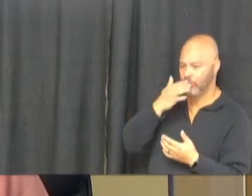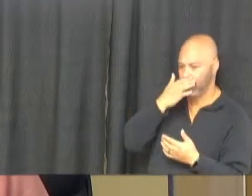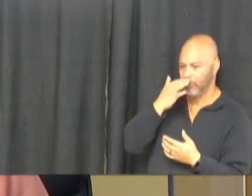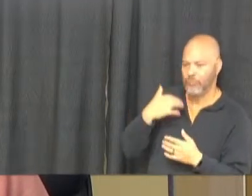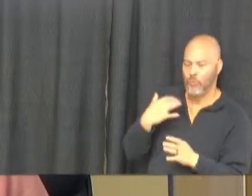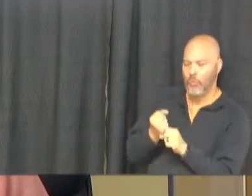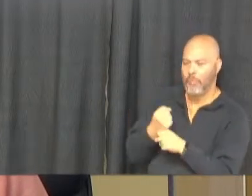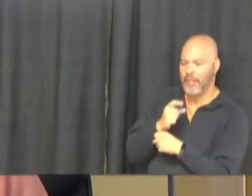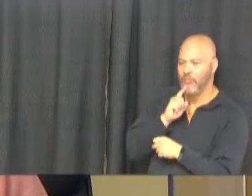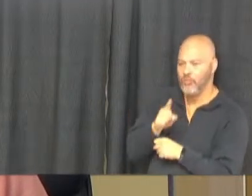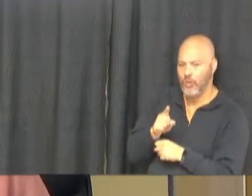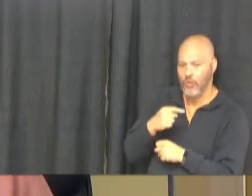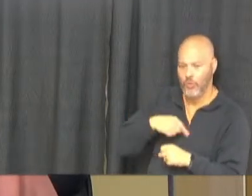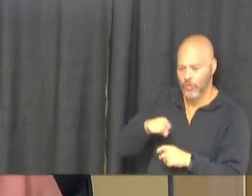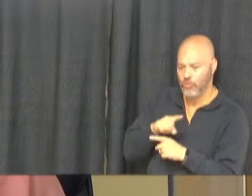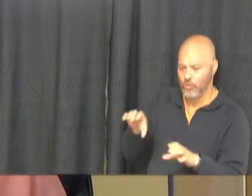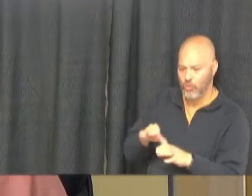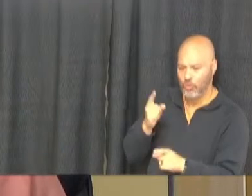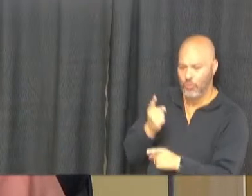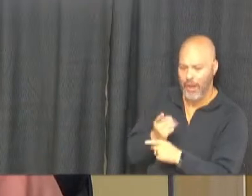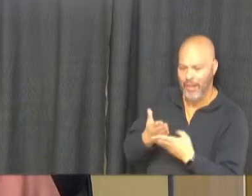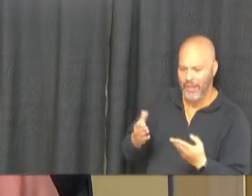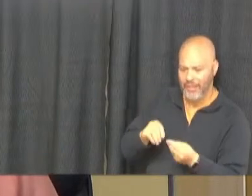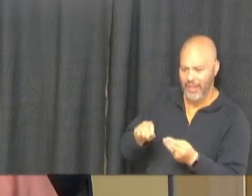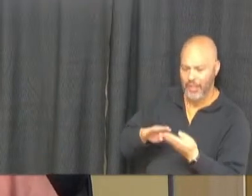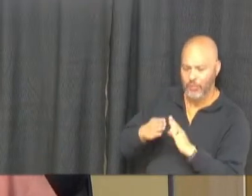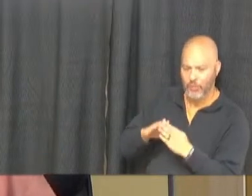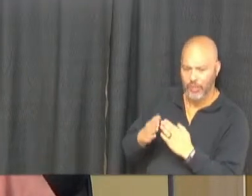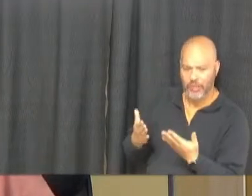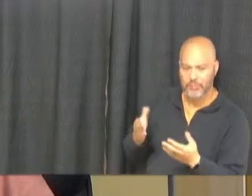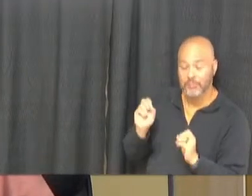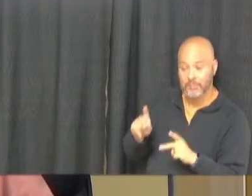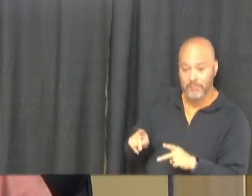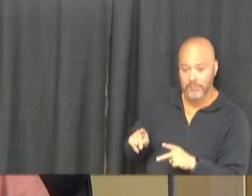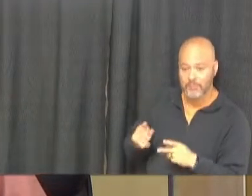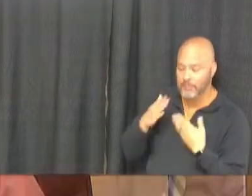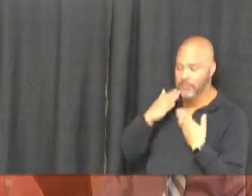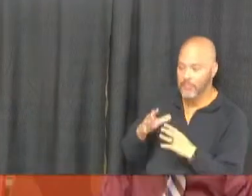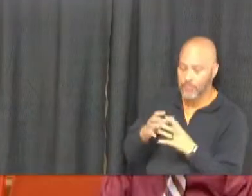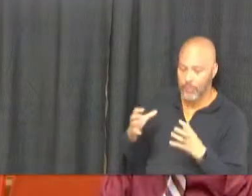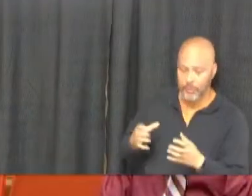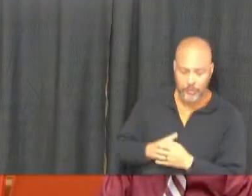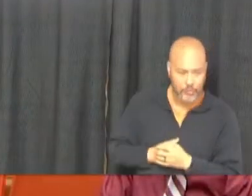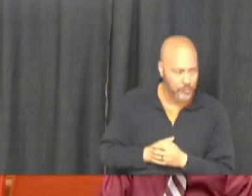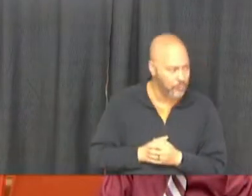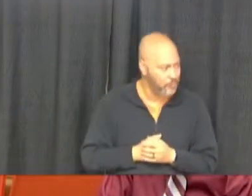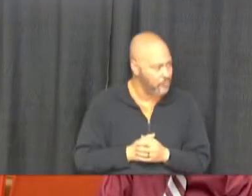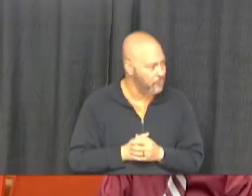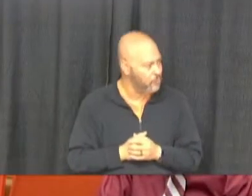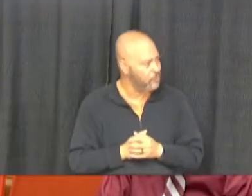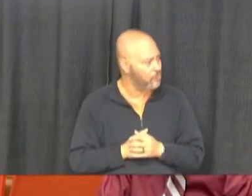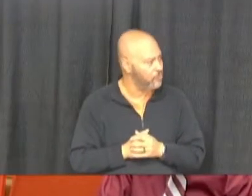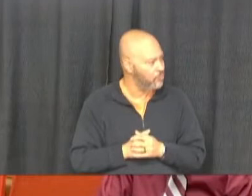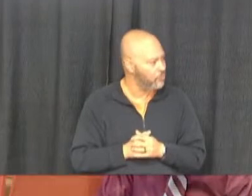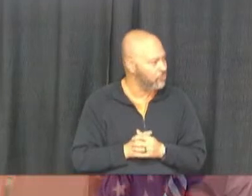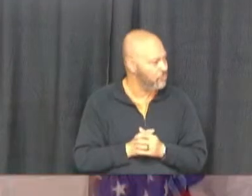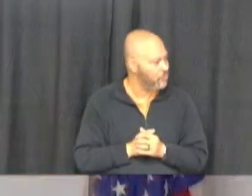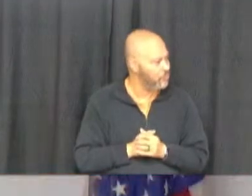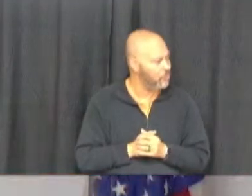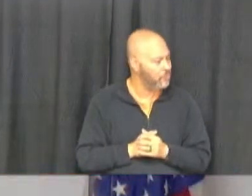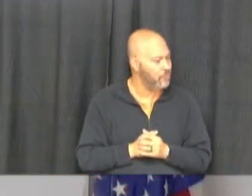want to make sure that we're doing the right things in this community. Okay, thank you so much. Thank you. Anyone else?